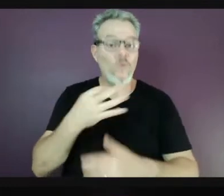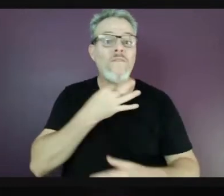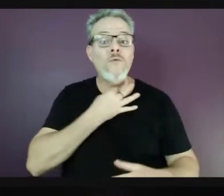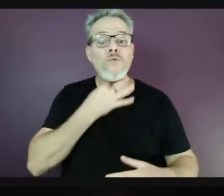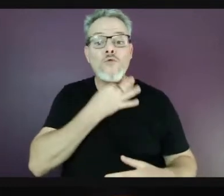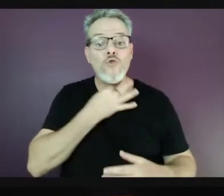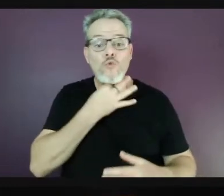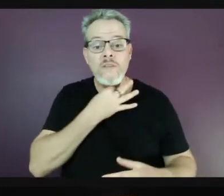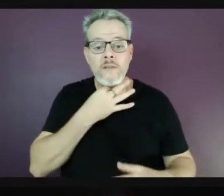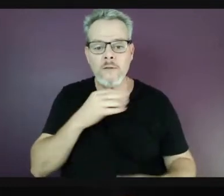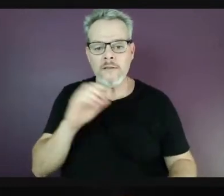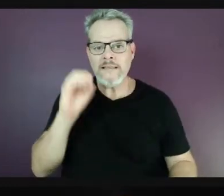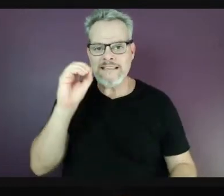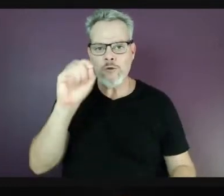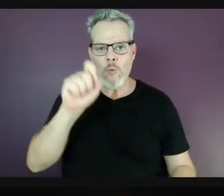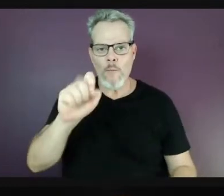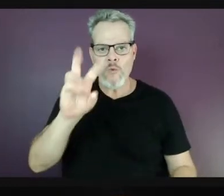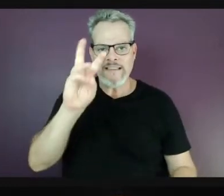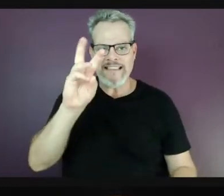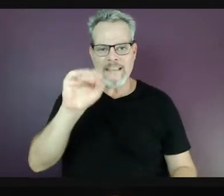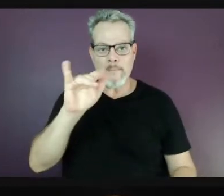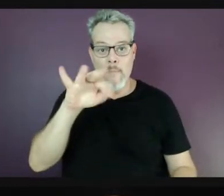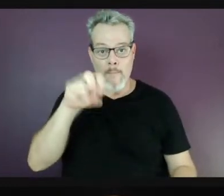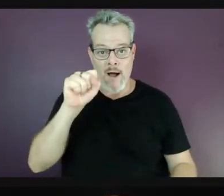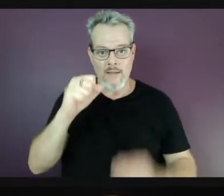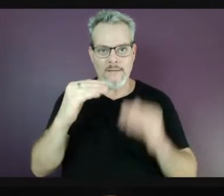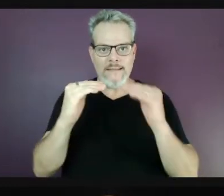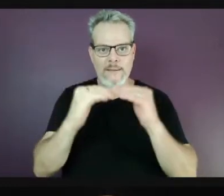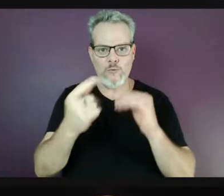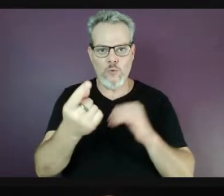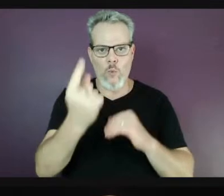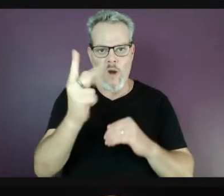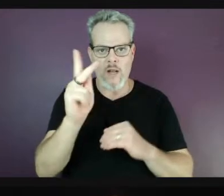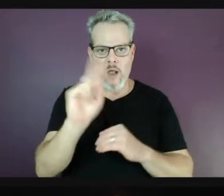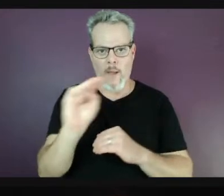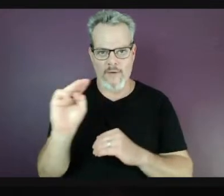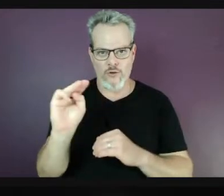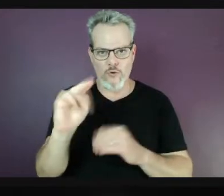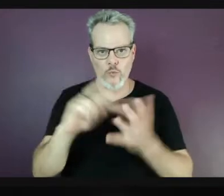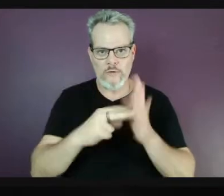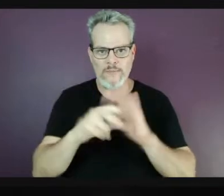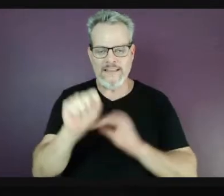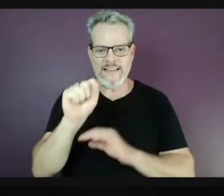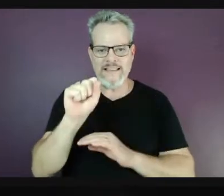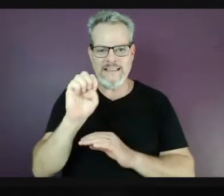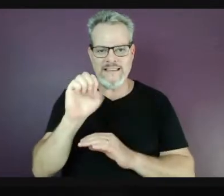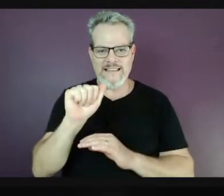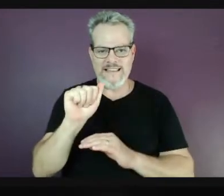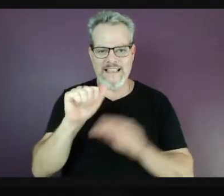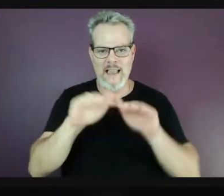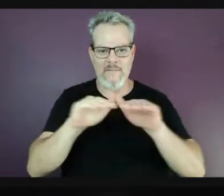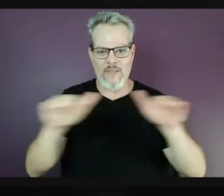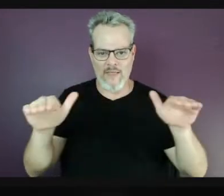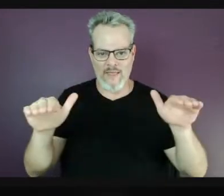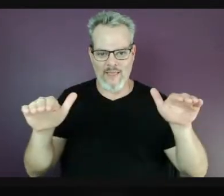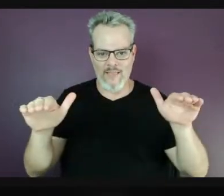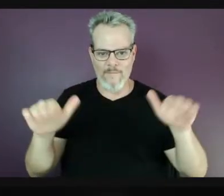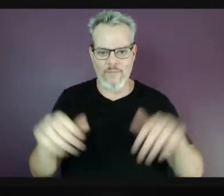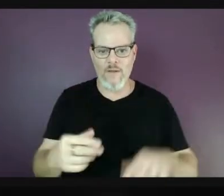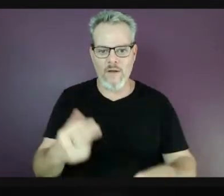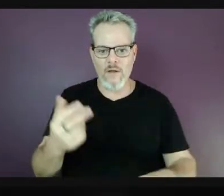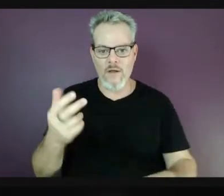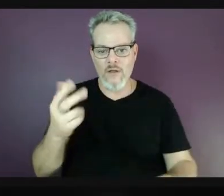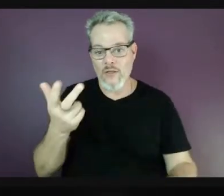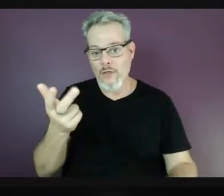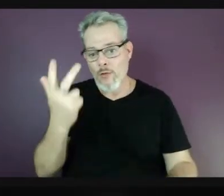0.6 miles is 1 kilometer. So this is essentially sea level, 1 kilometer down, 1 kilometer above. This would be 3 kilometers or